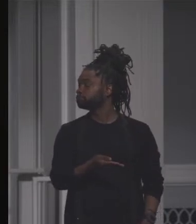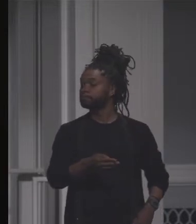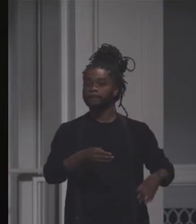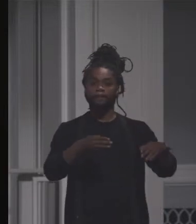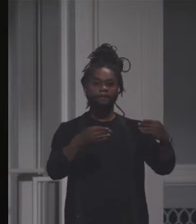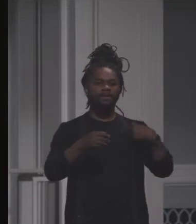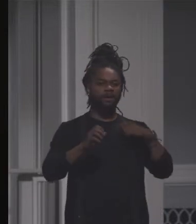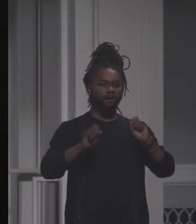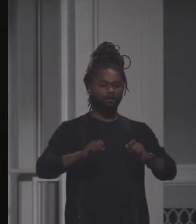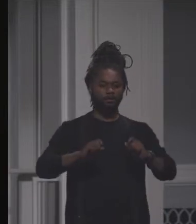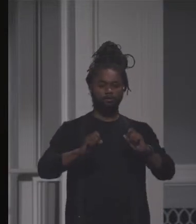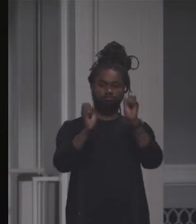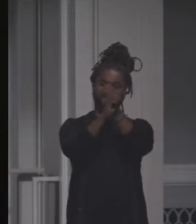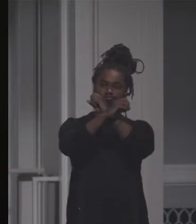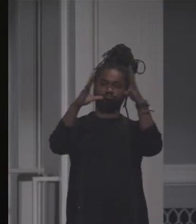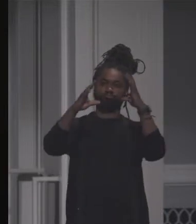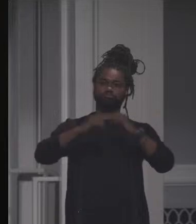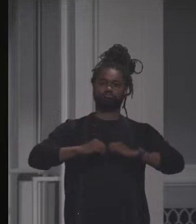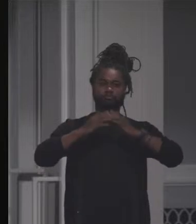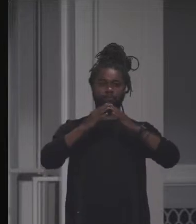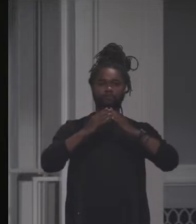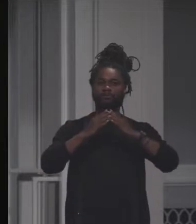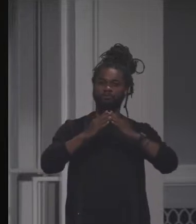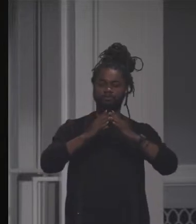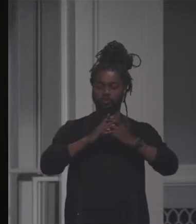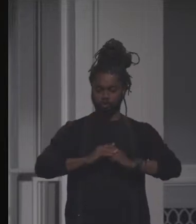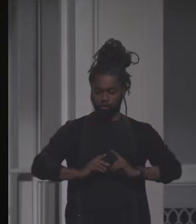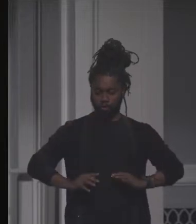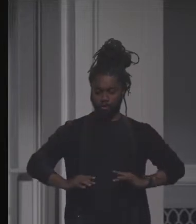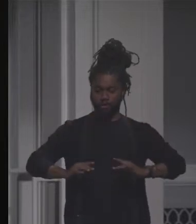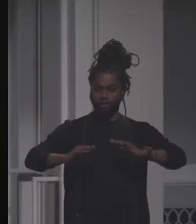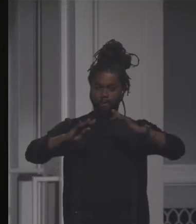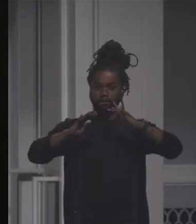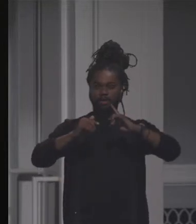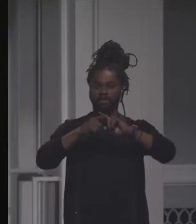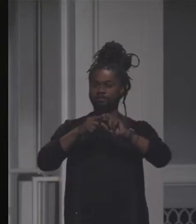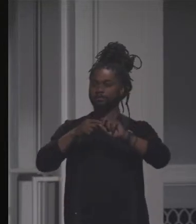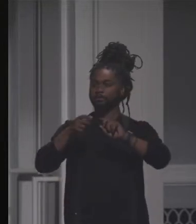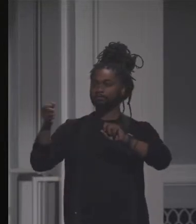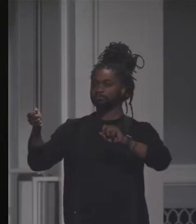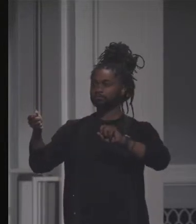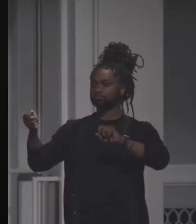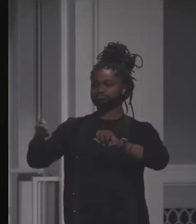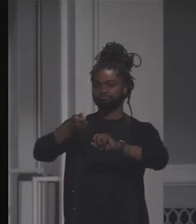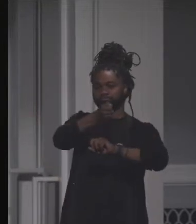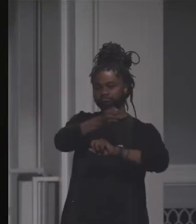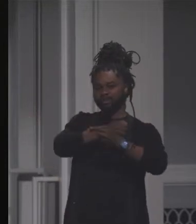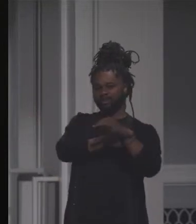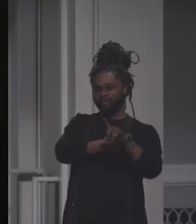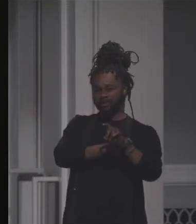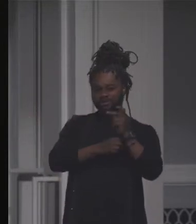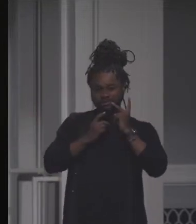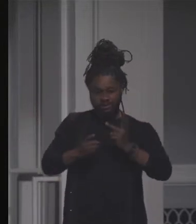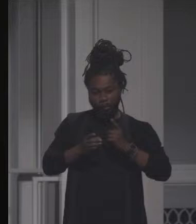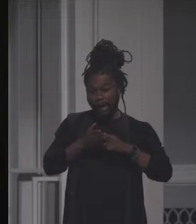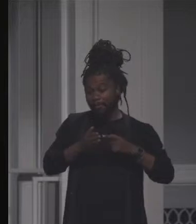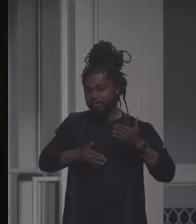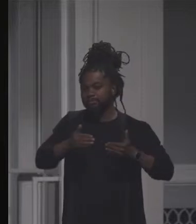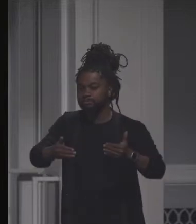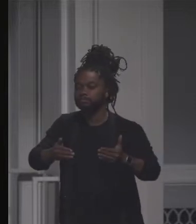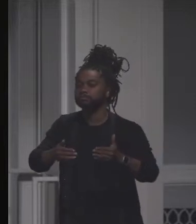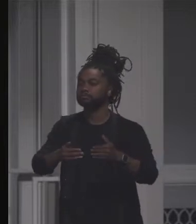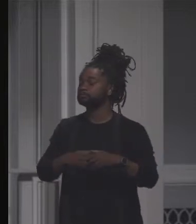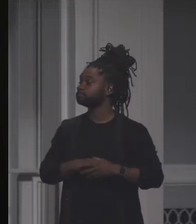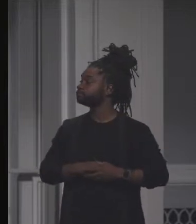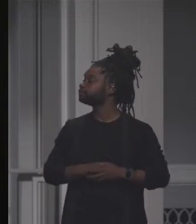build the 7th century from scratch and then put Hild in it and watch and see what happened. Basically, run a kind